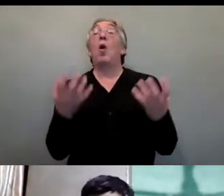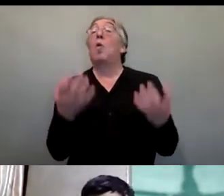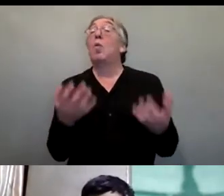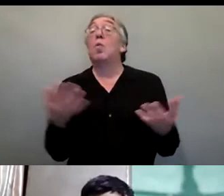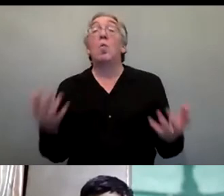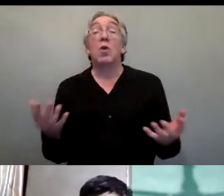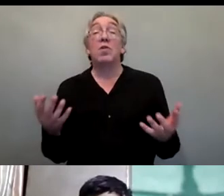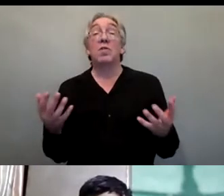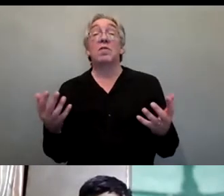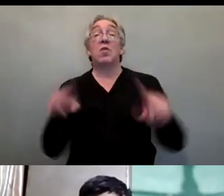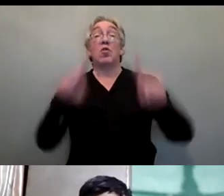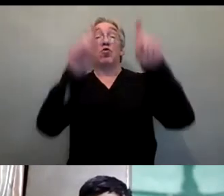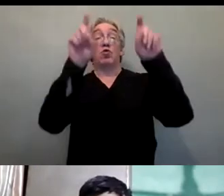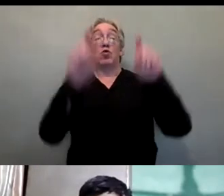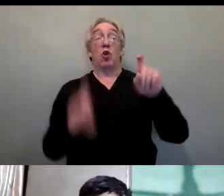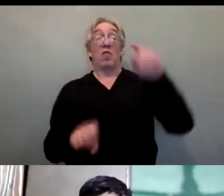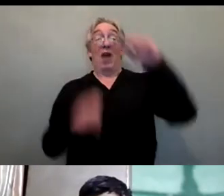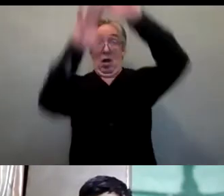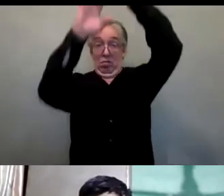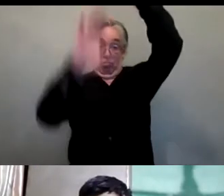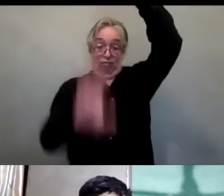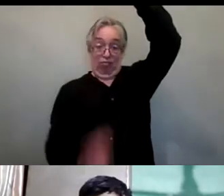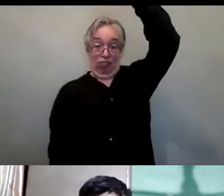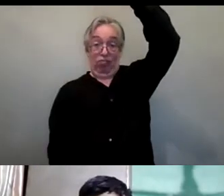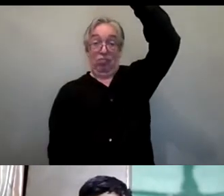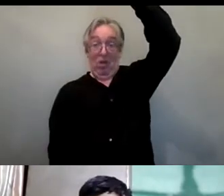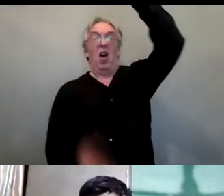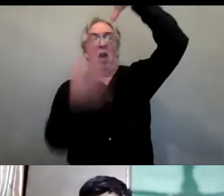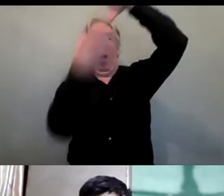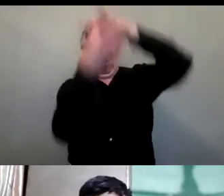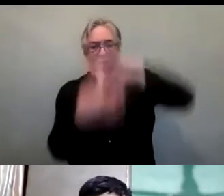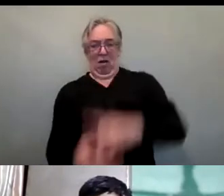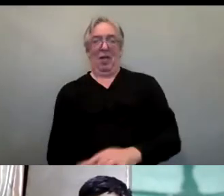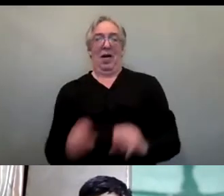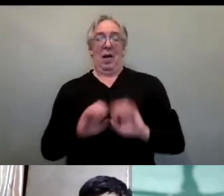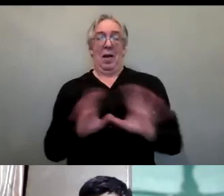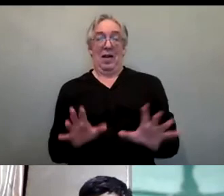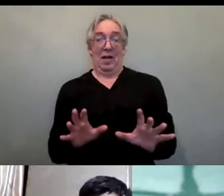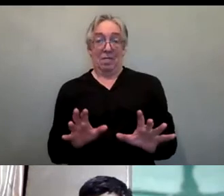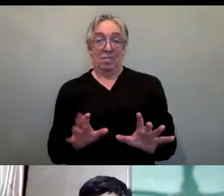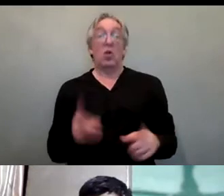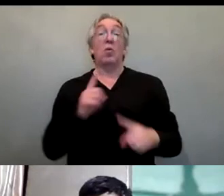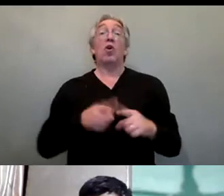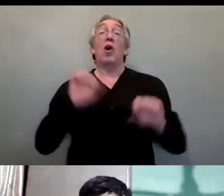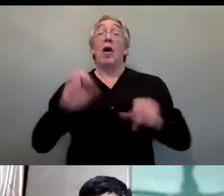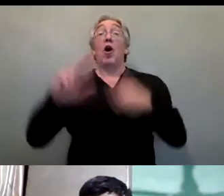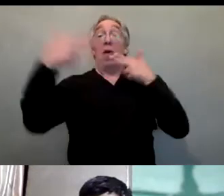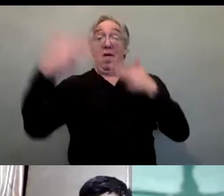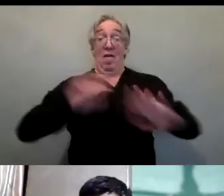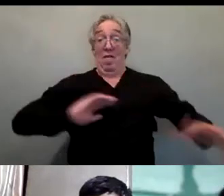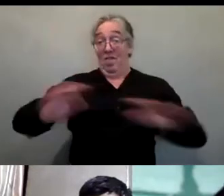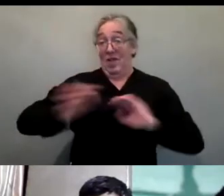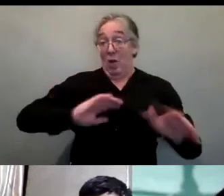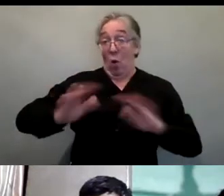wanted flexibility in communication methods, so different formats, so we could have video,